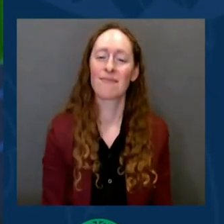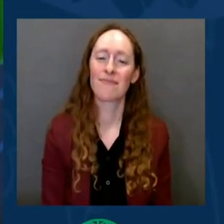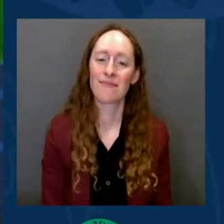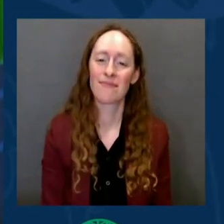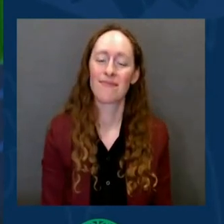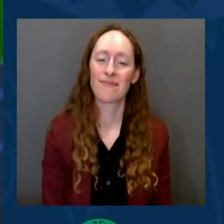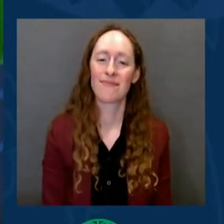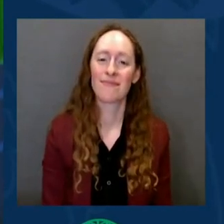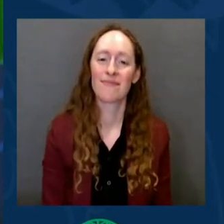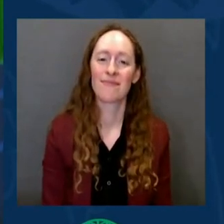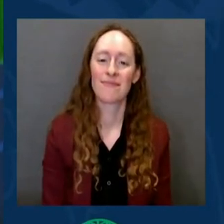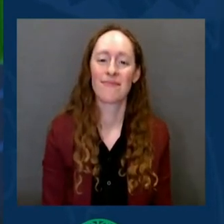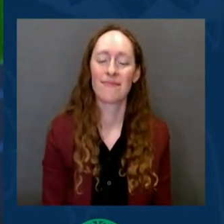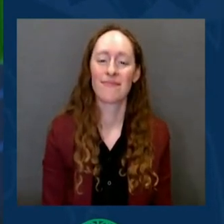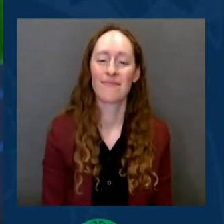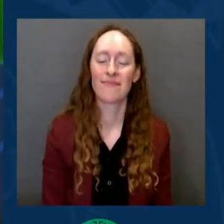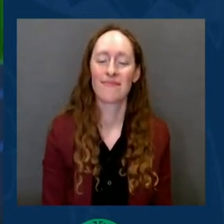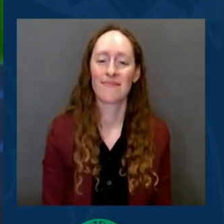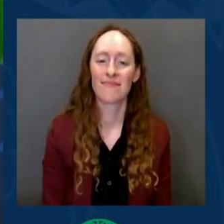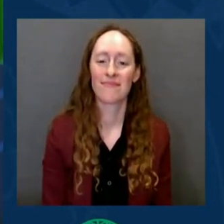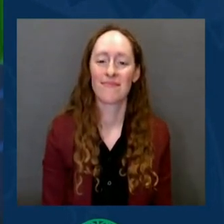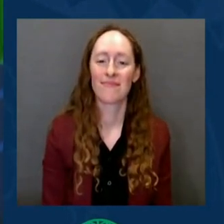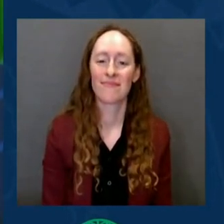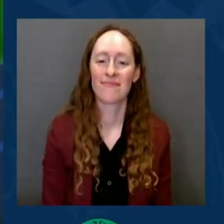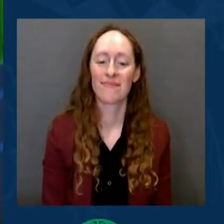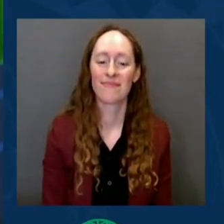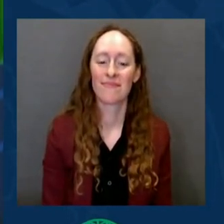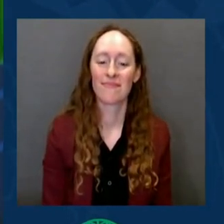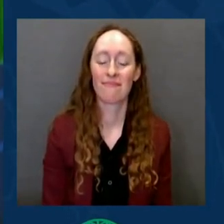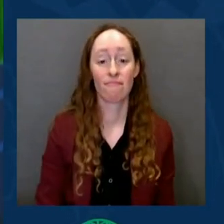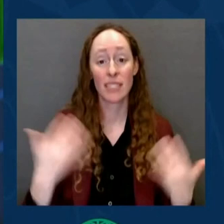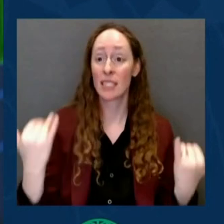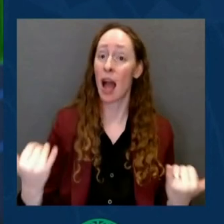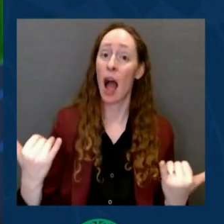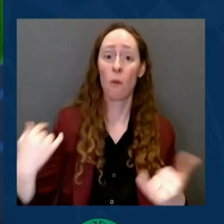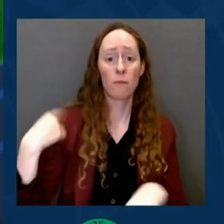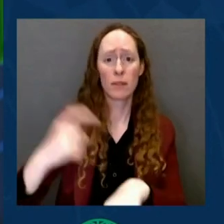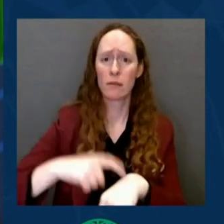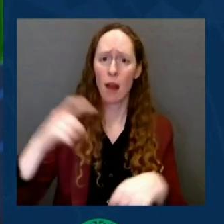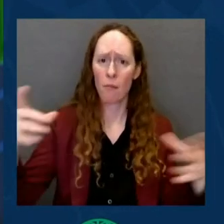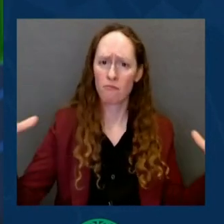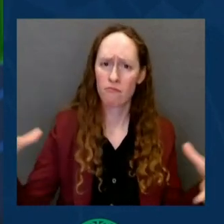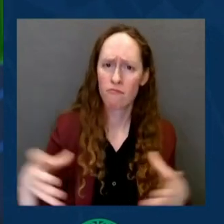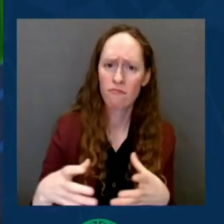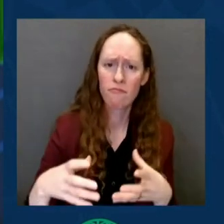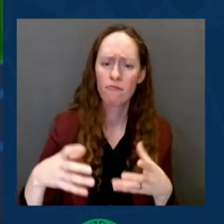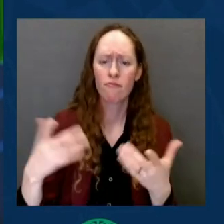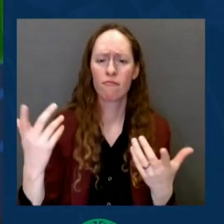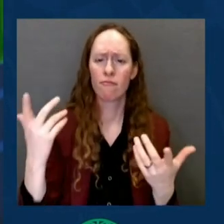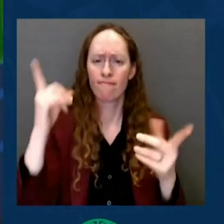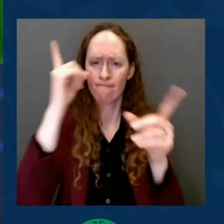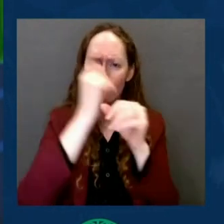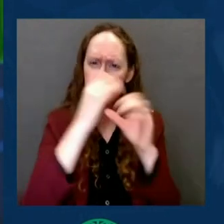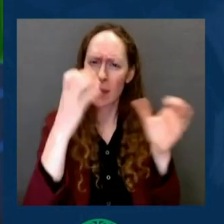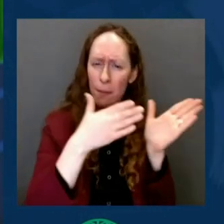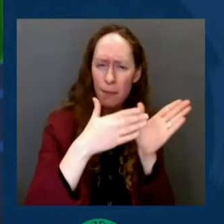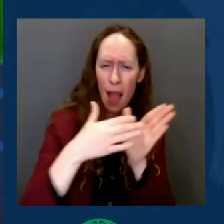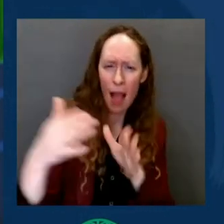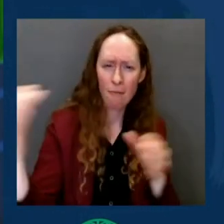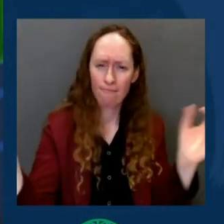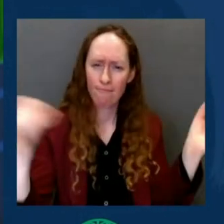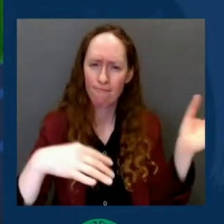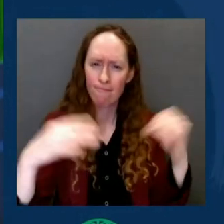agenda with you. Certainly, times are uncertain and troubled.